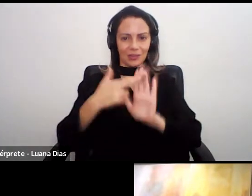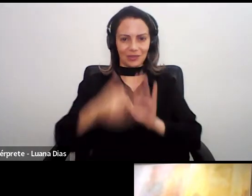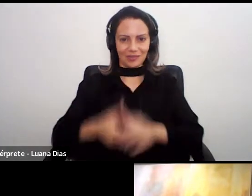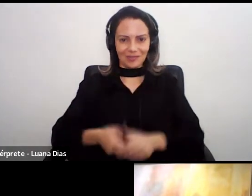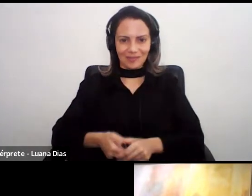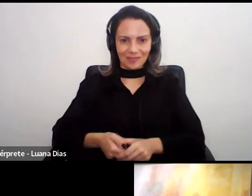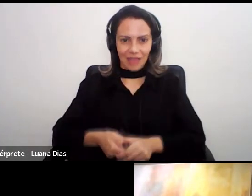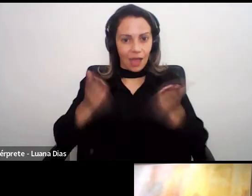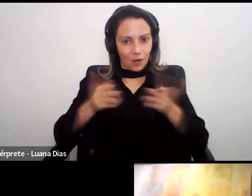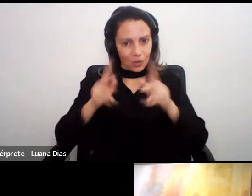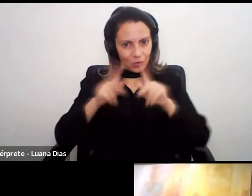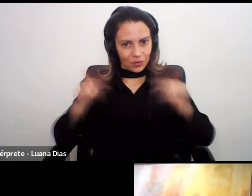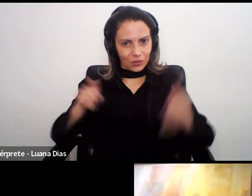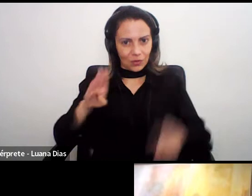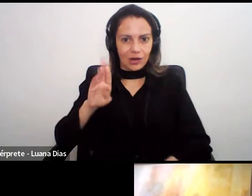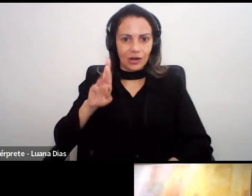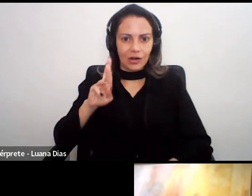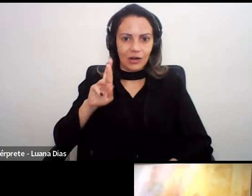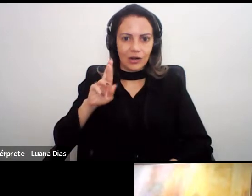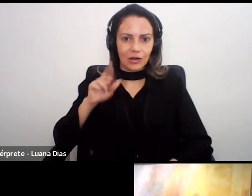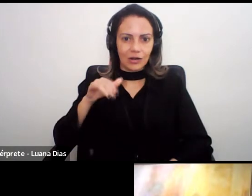Garth.